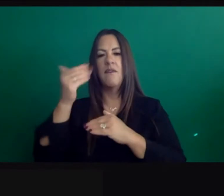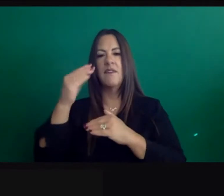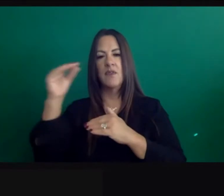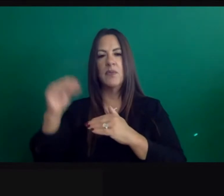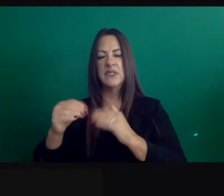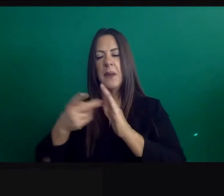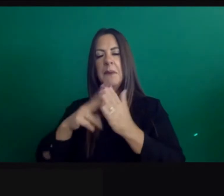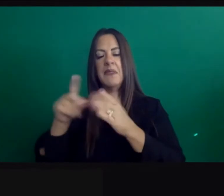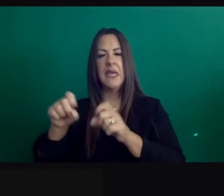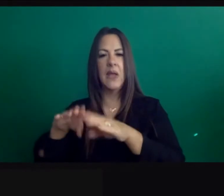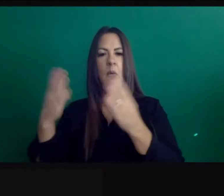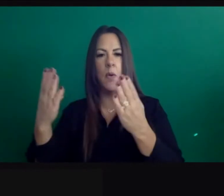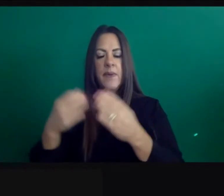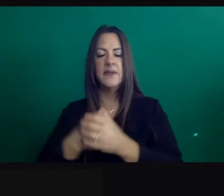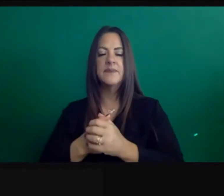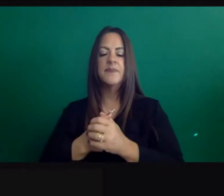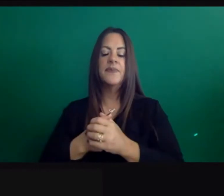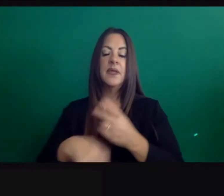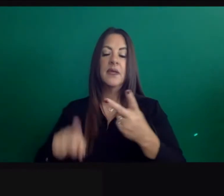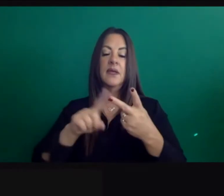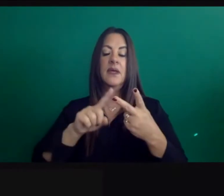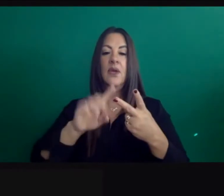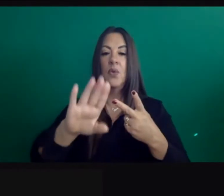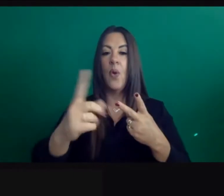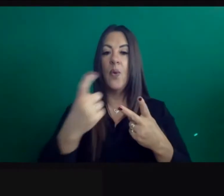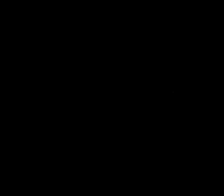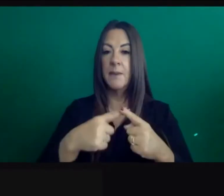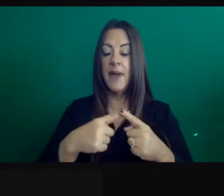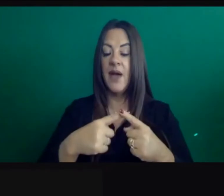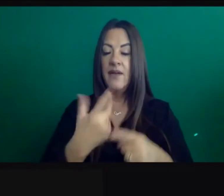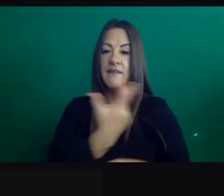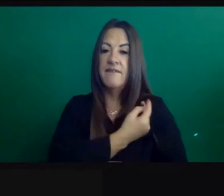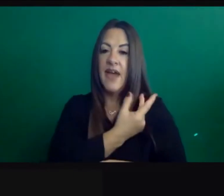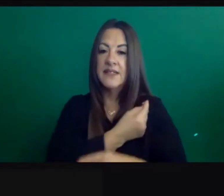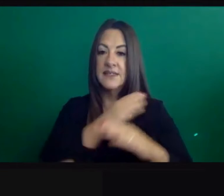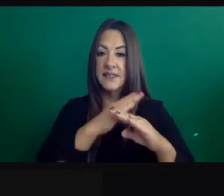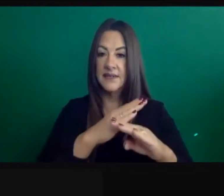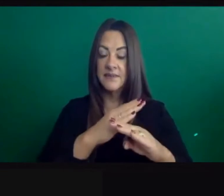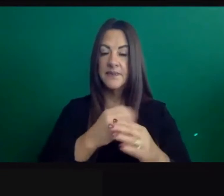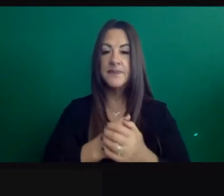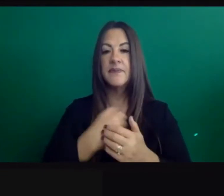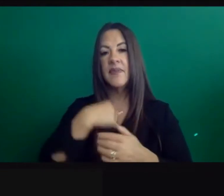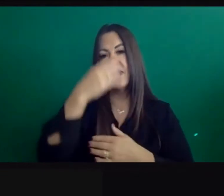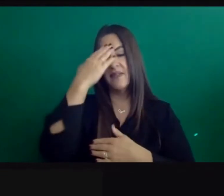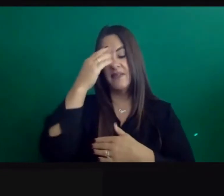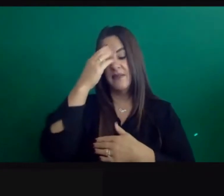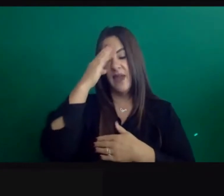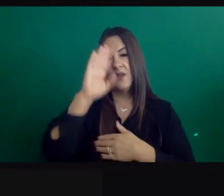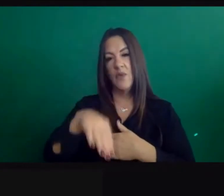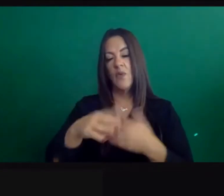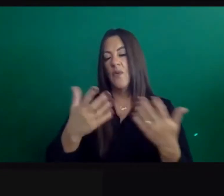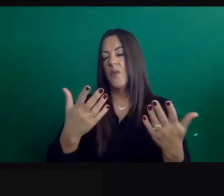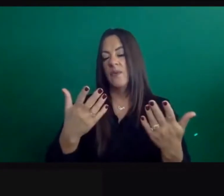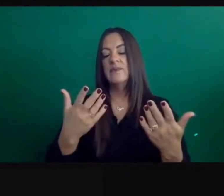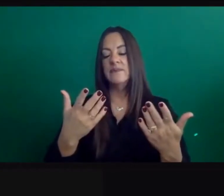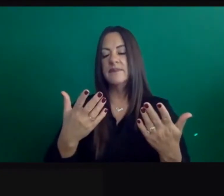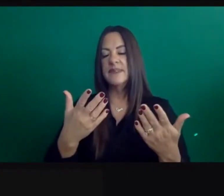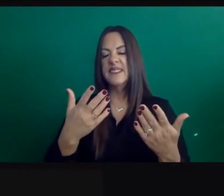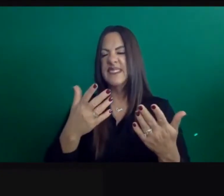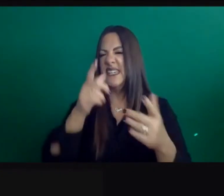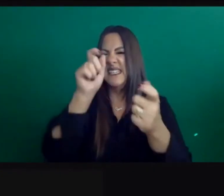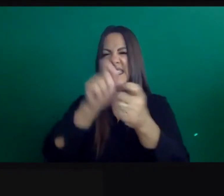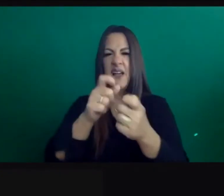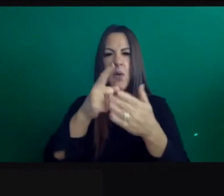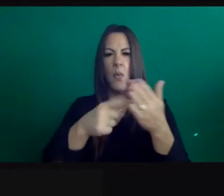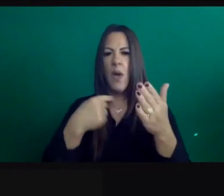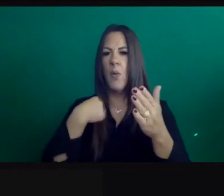the mundane or boring vaccine questions that you asked, I think they're part of exactly where we need and plan